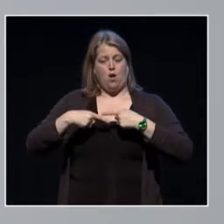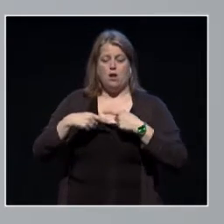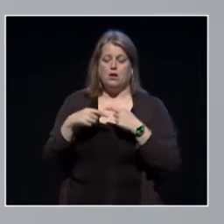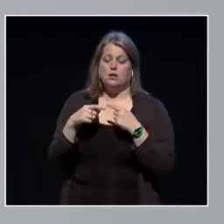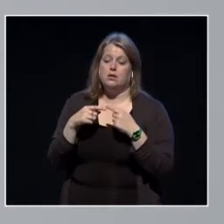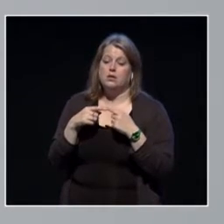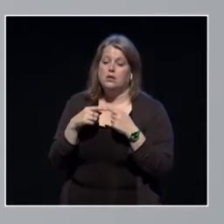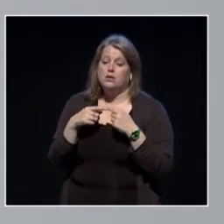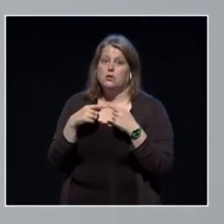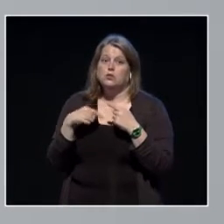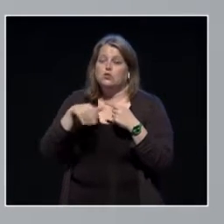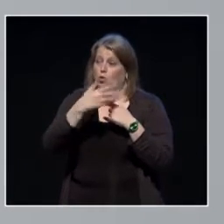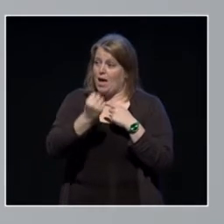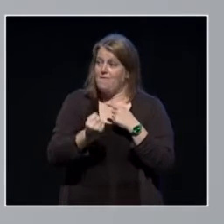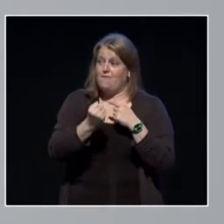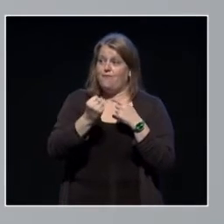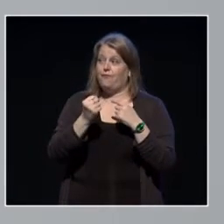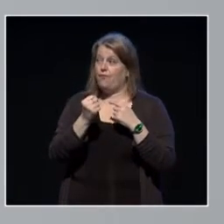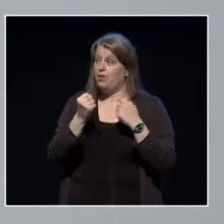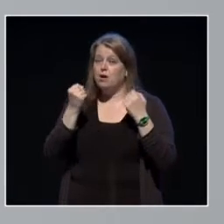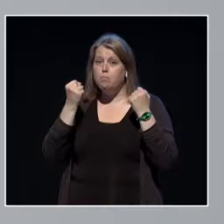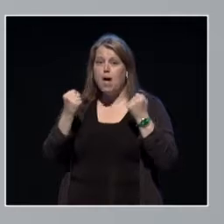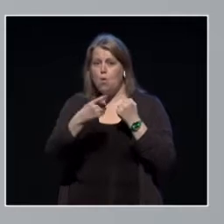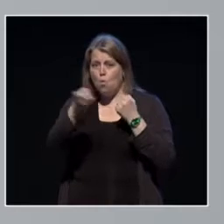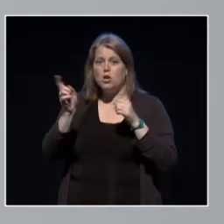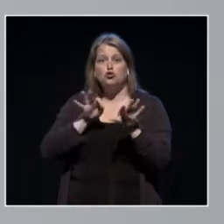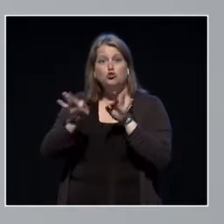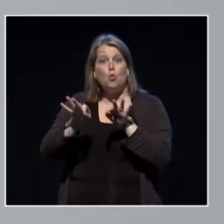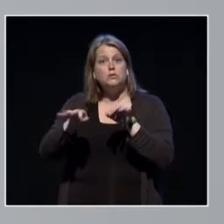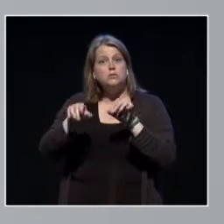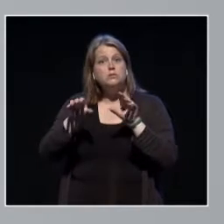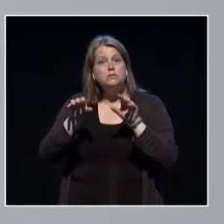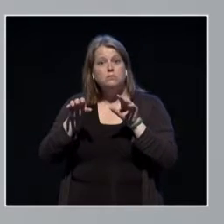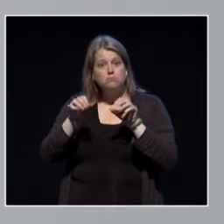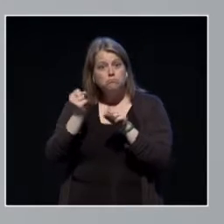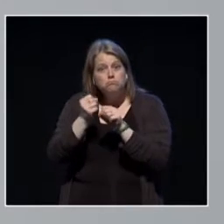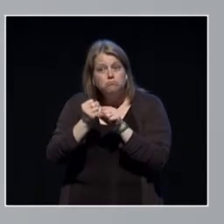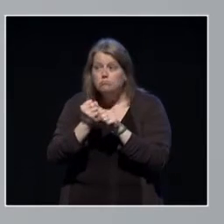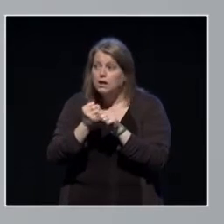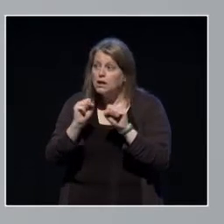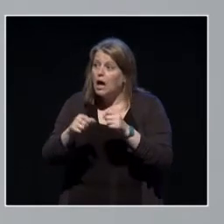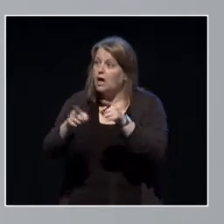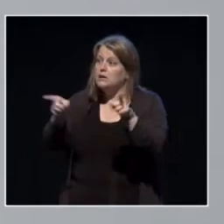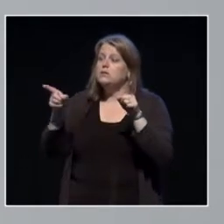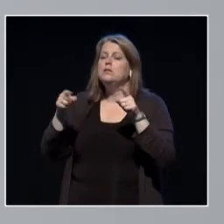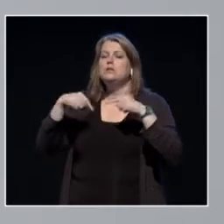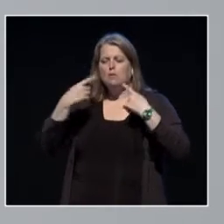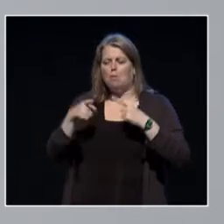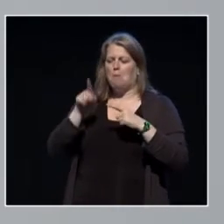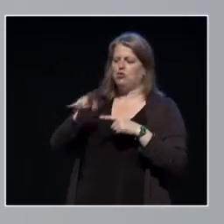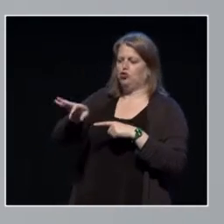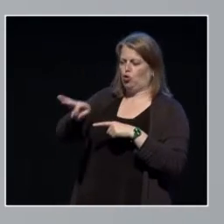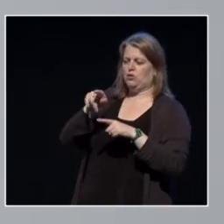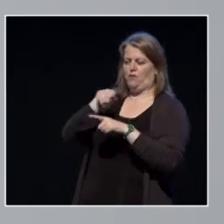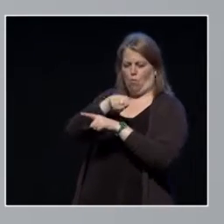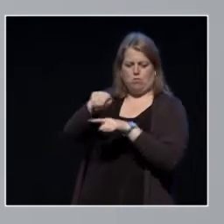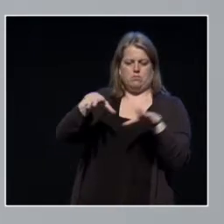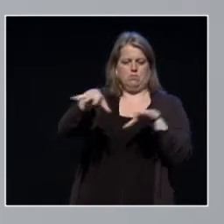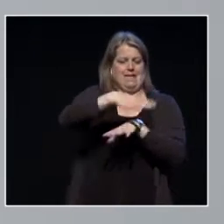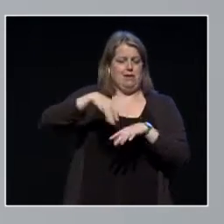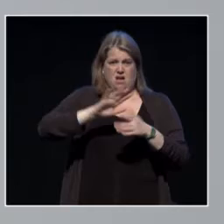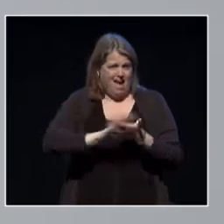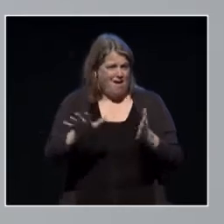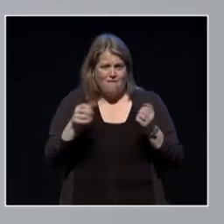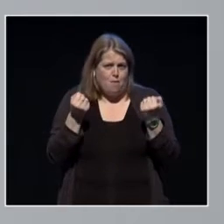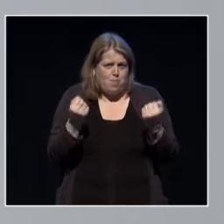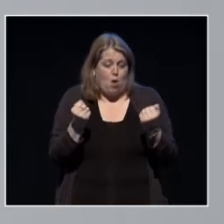who have the power to make choices, we have to make choices for those who do not have that power, and that is 1.2 billion of